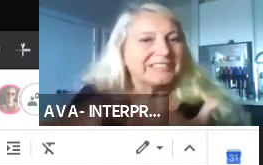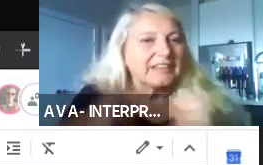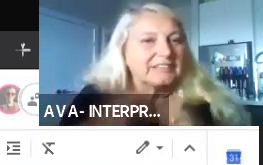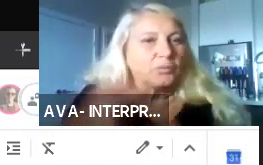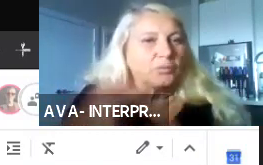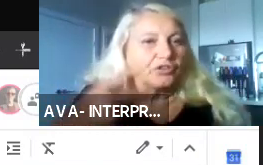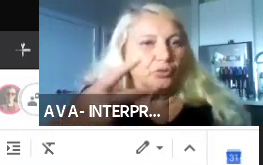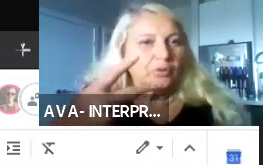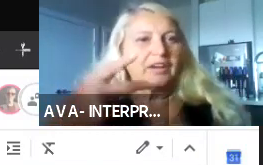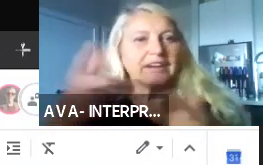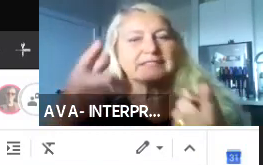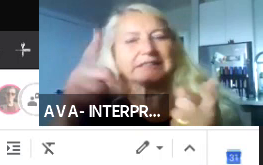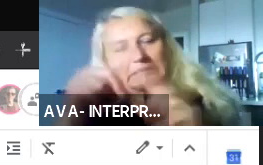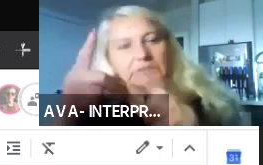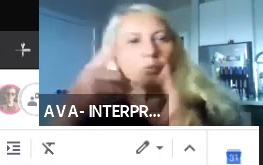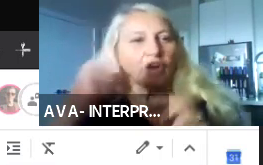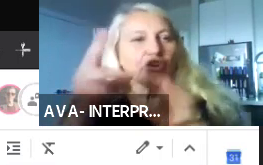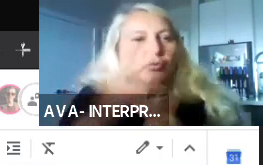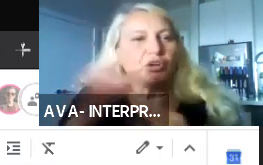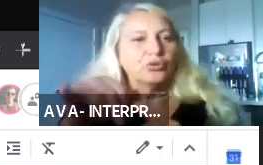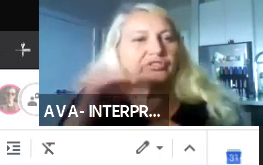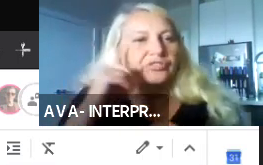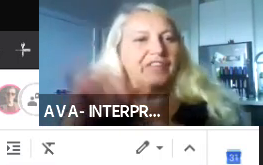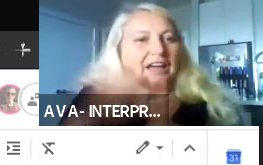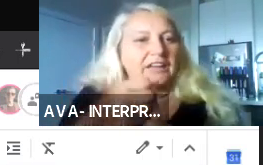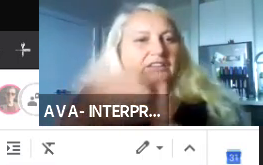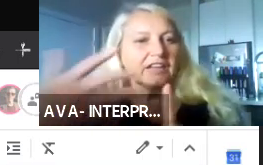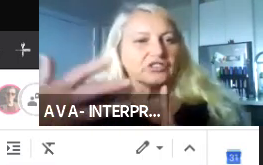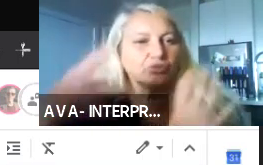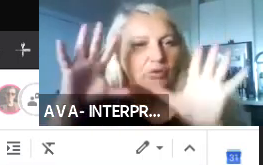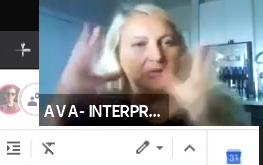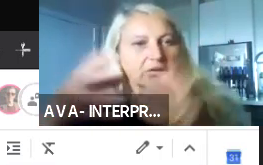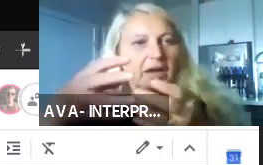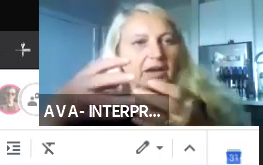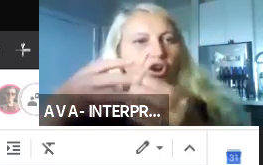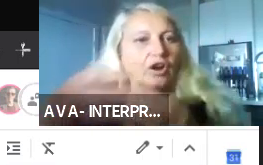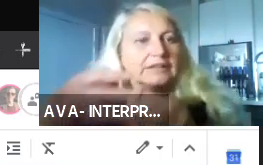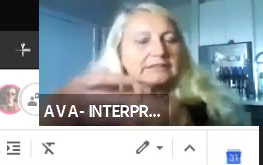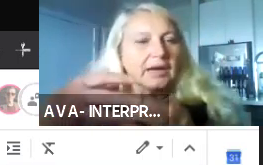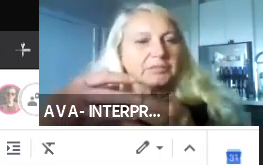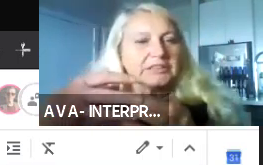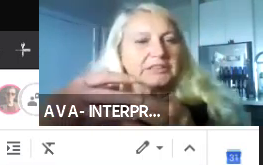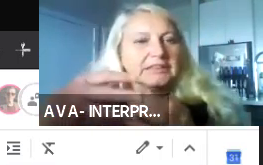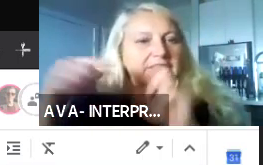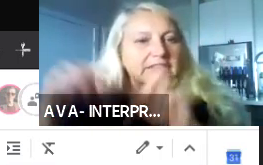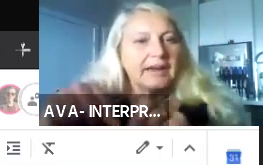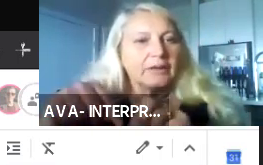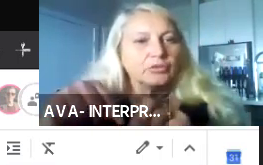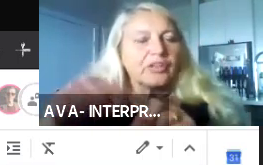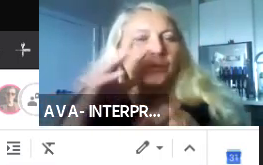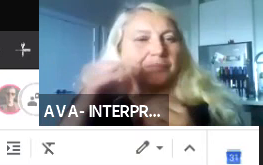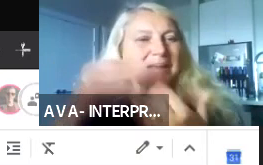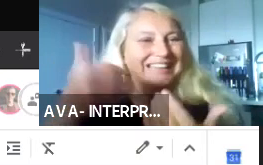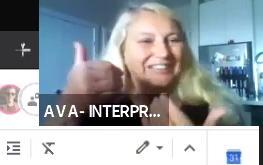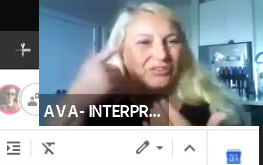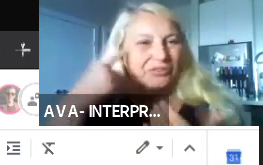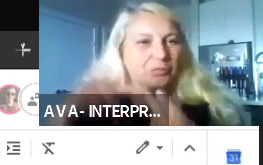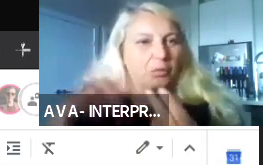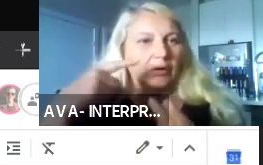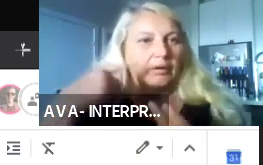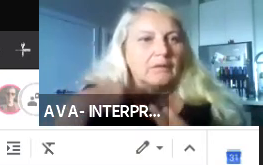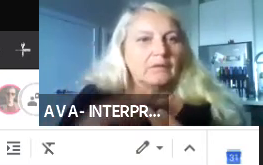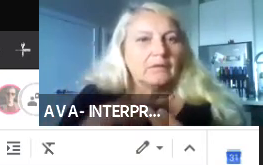was discussing with the two of us, what could we use for that contextual concept in sign language that would make it